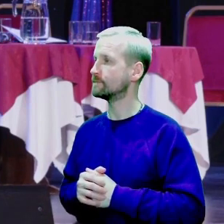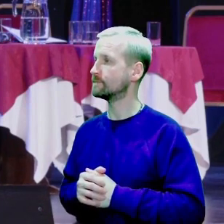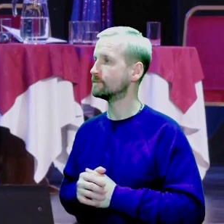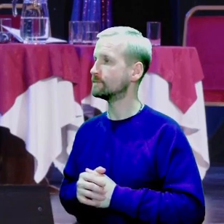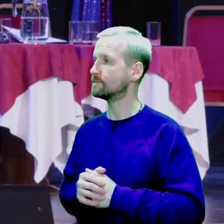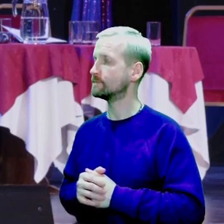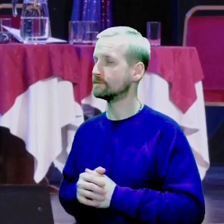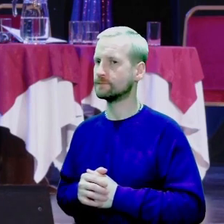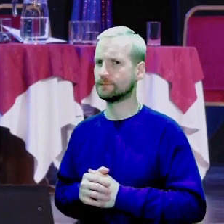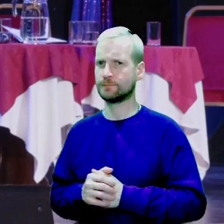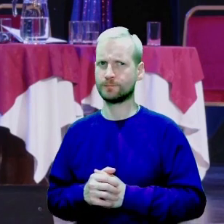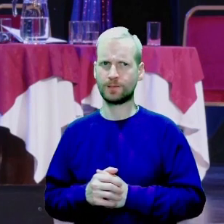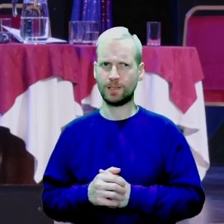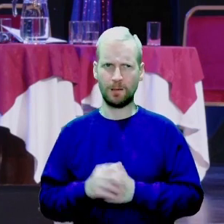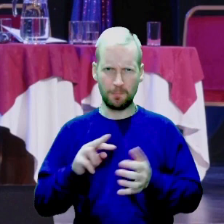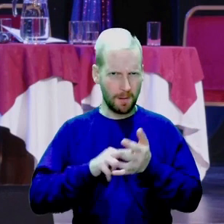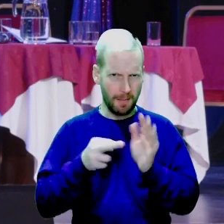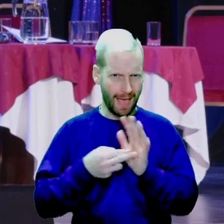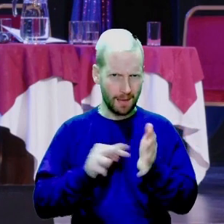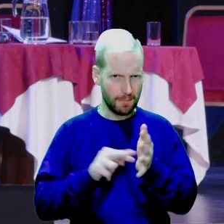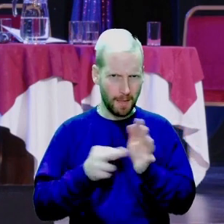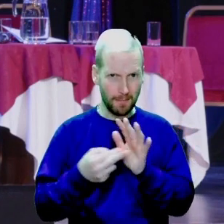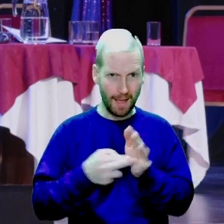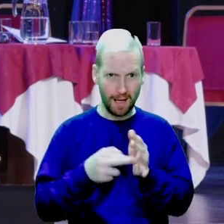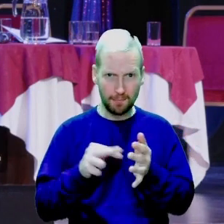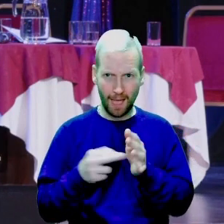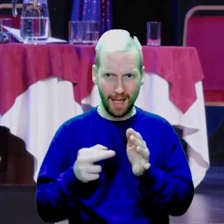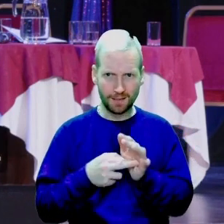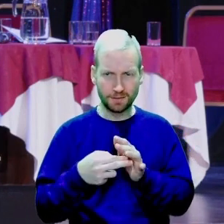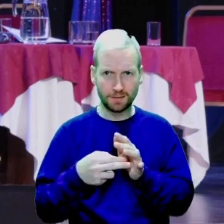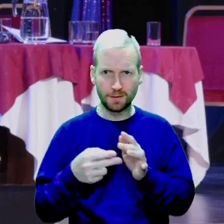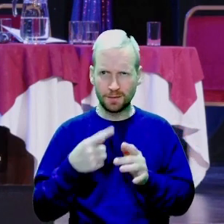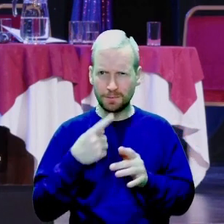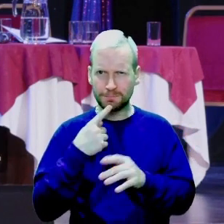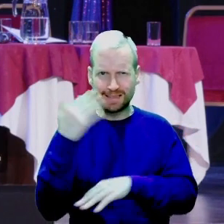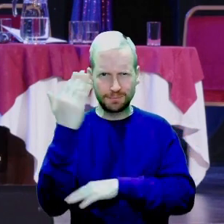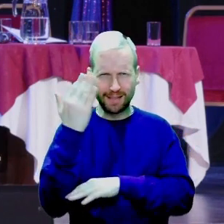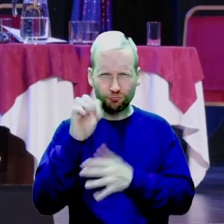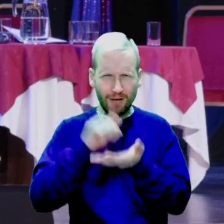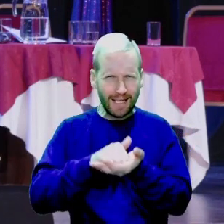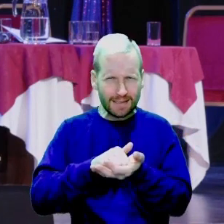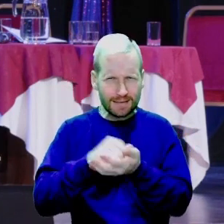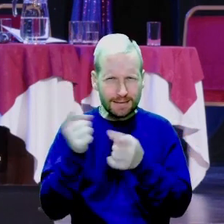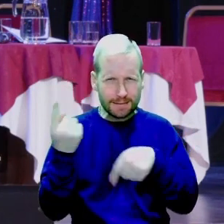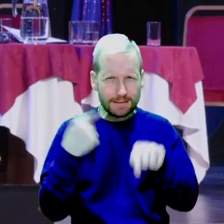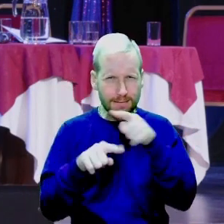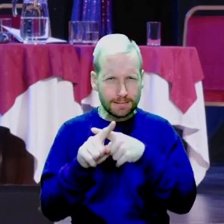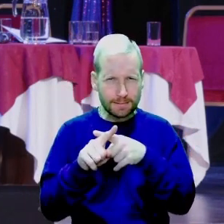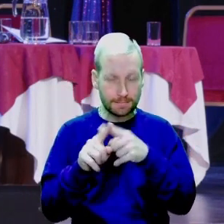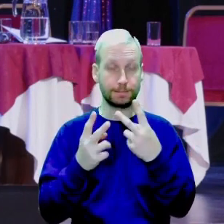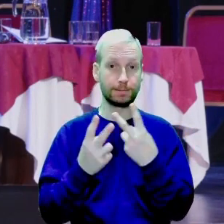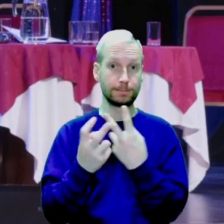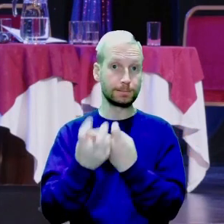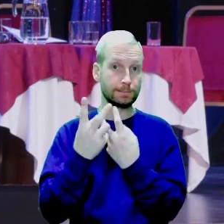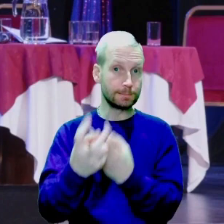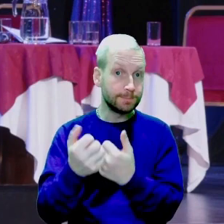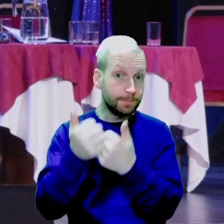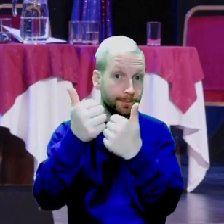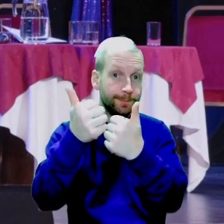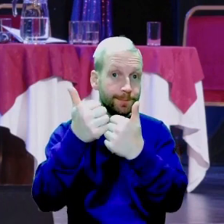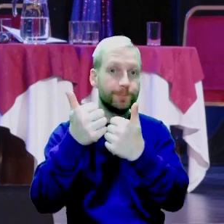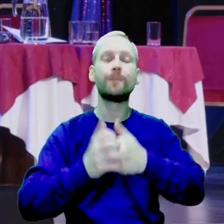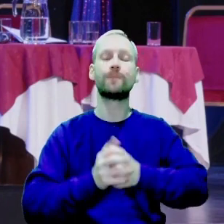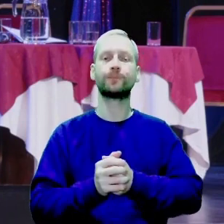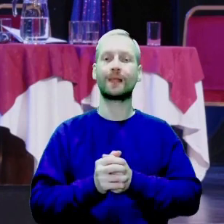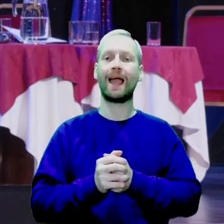No, I haven't thought this through. Can everyone hear me at the back? Can I just have a quick thumbs up? Wonderful. I've got a